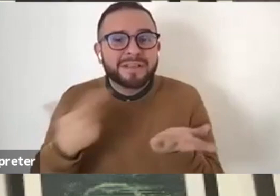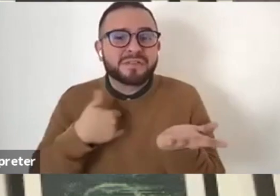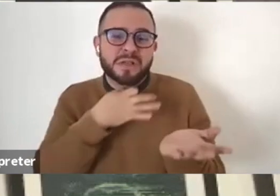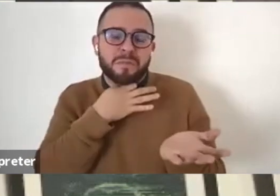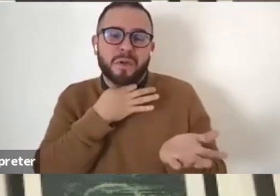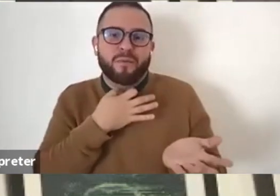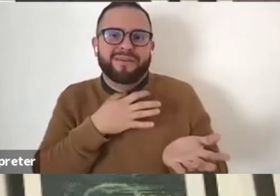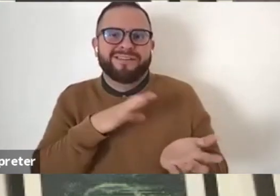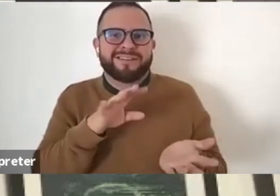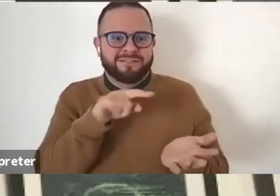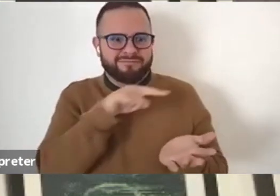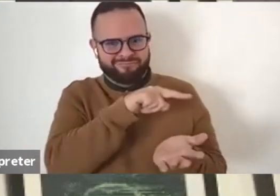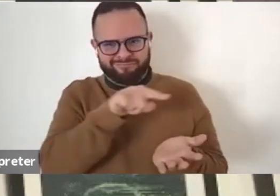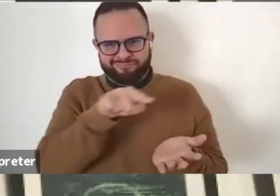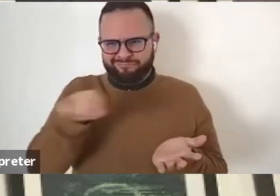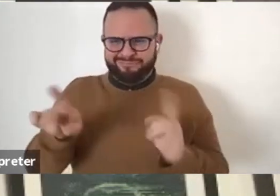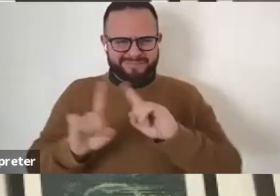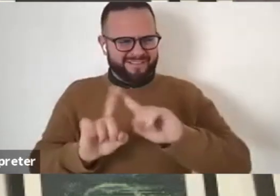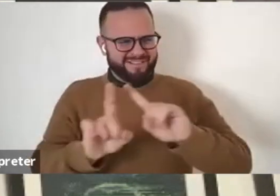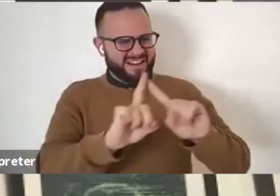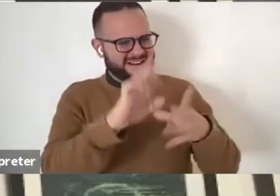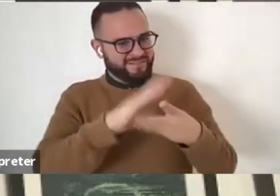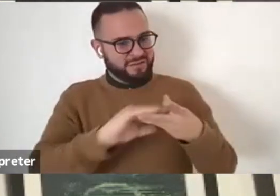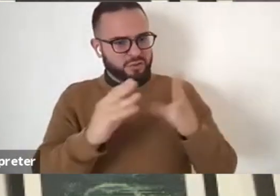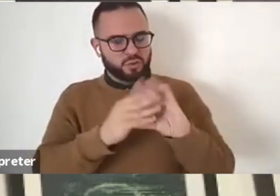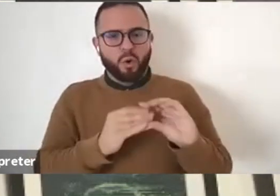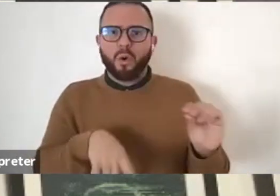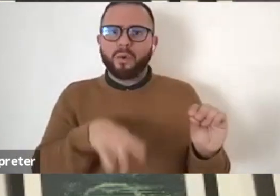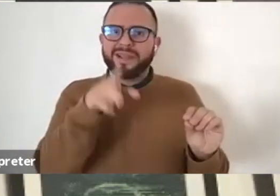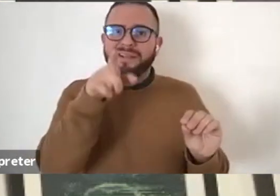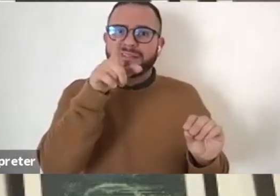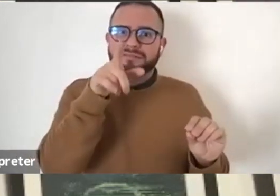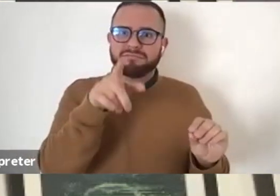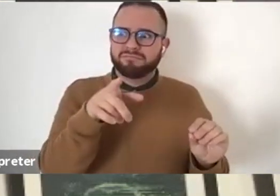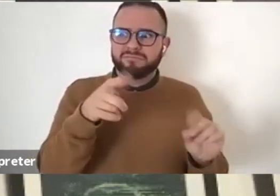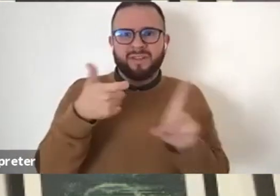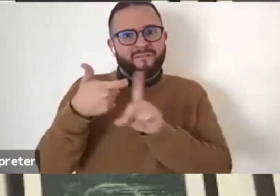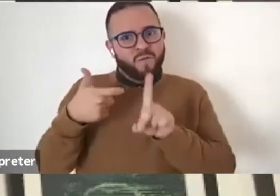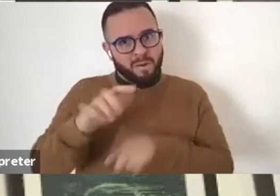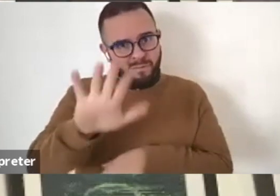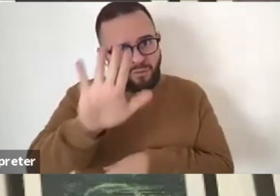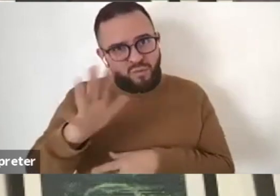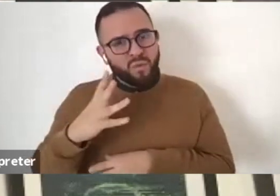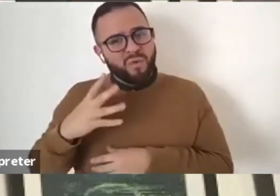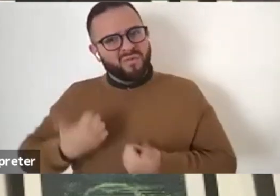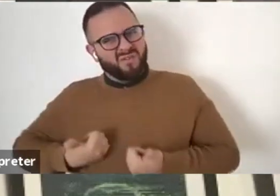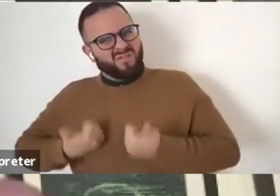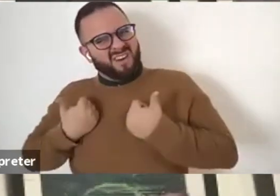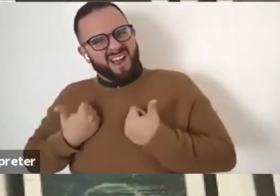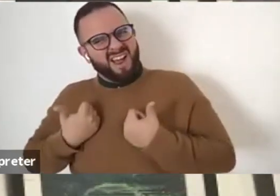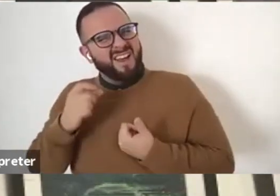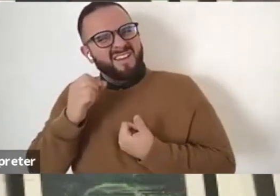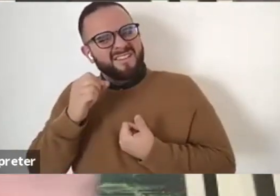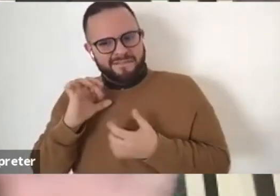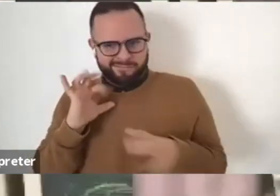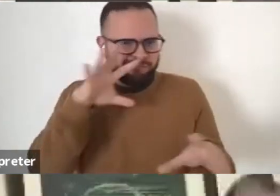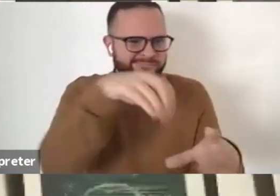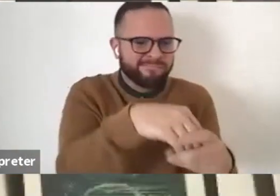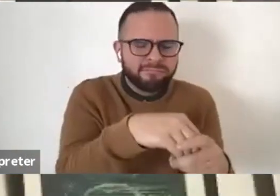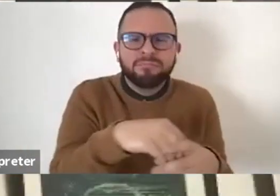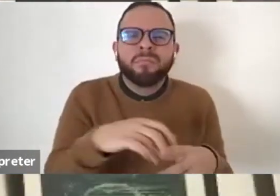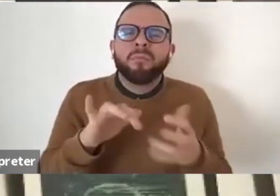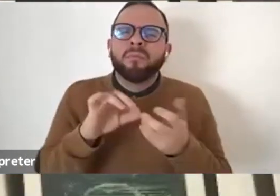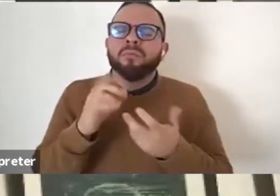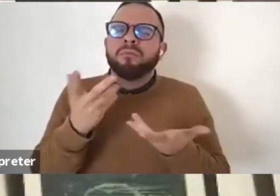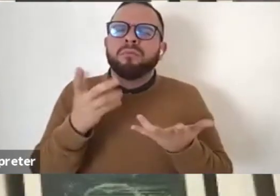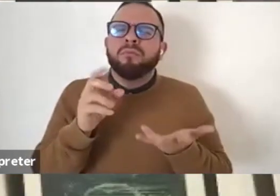real life? How did you decide the different, vignettes in terms of how you were